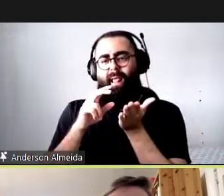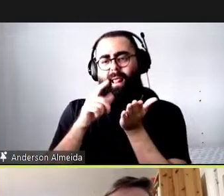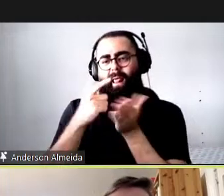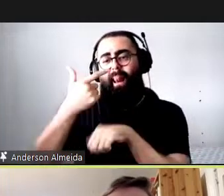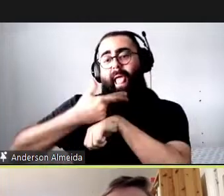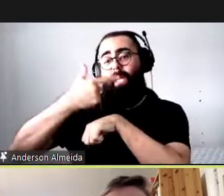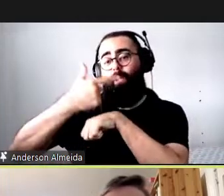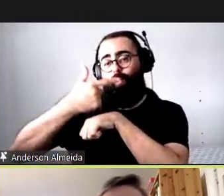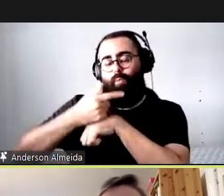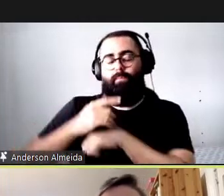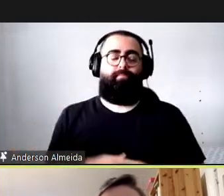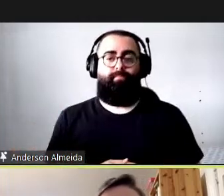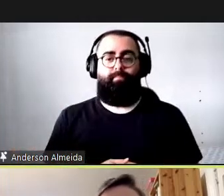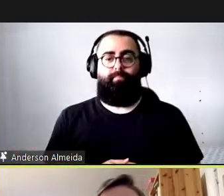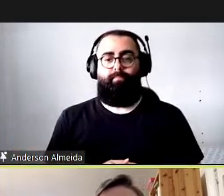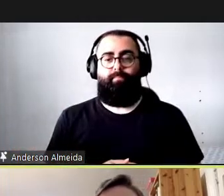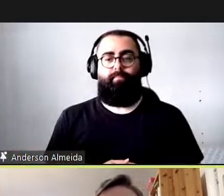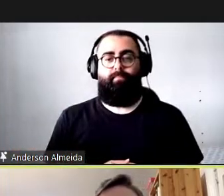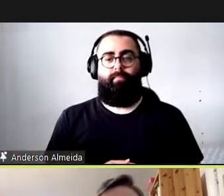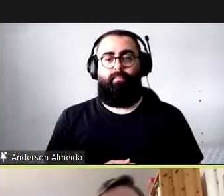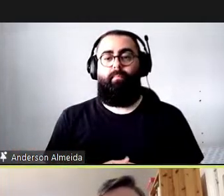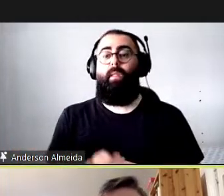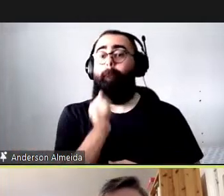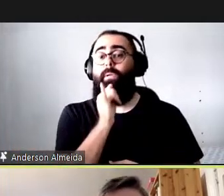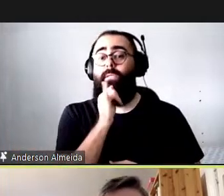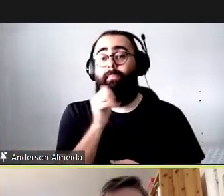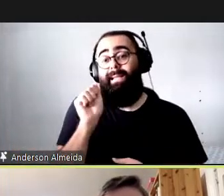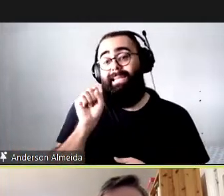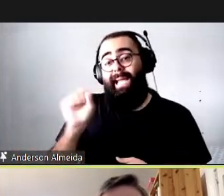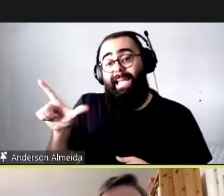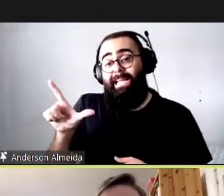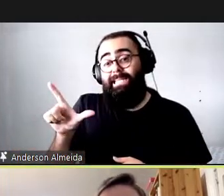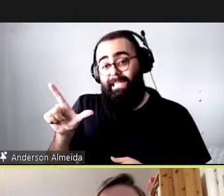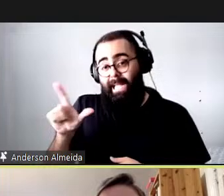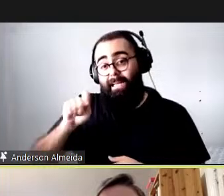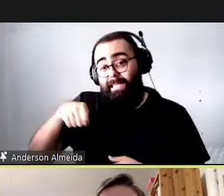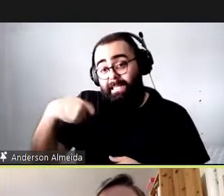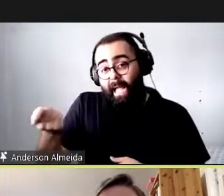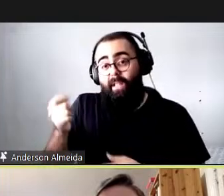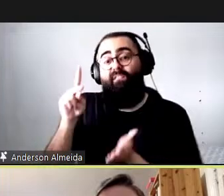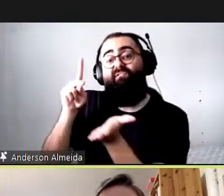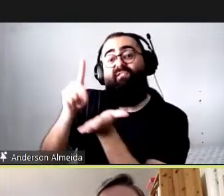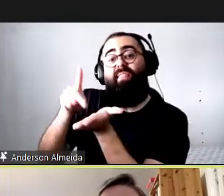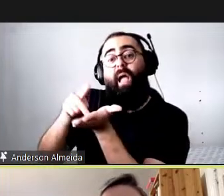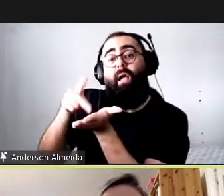So for example, the ASL sign for true